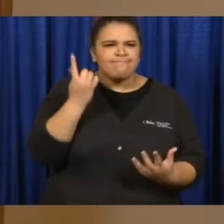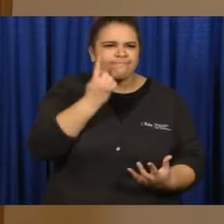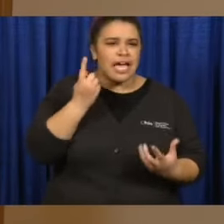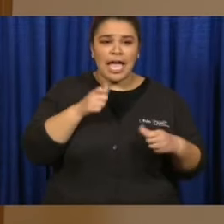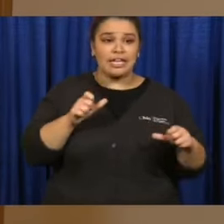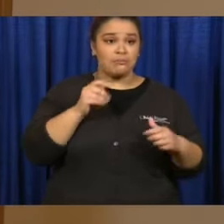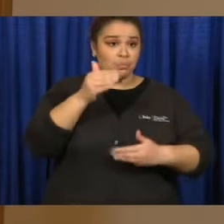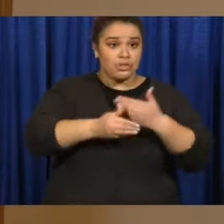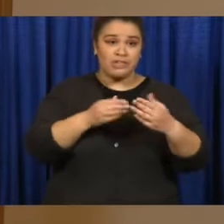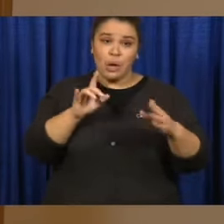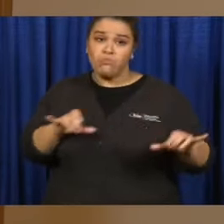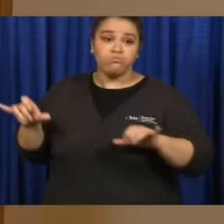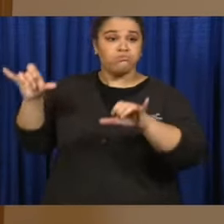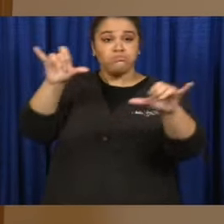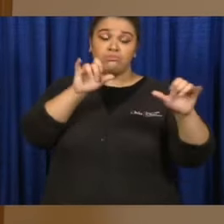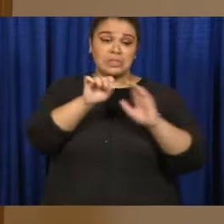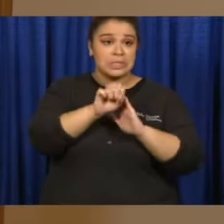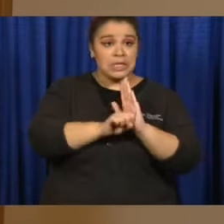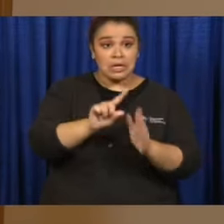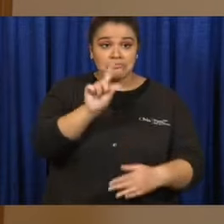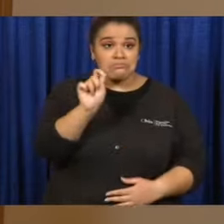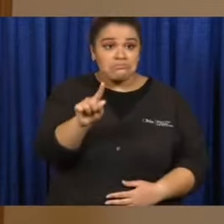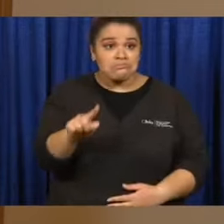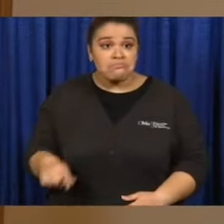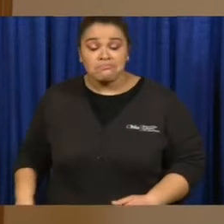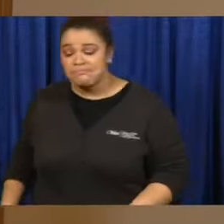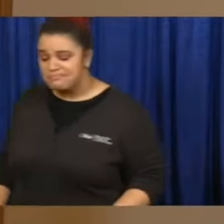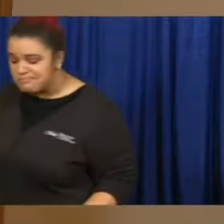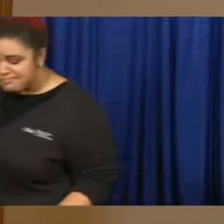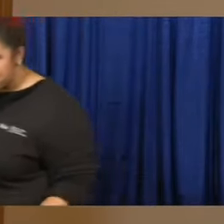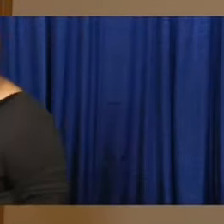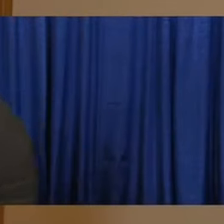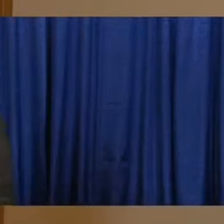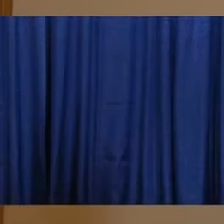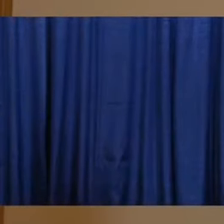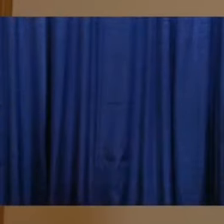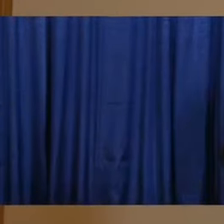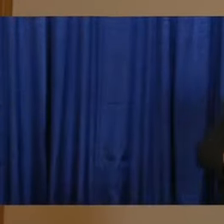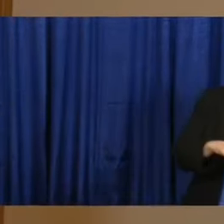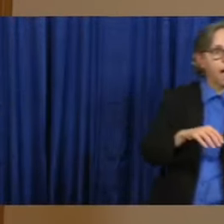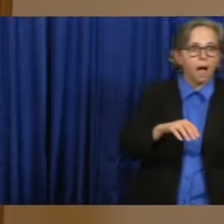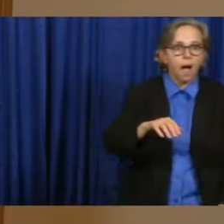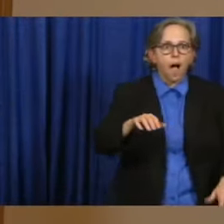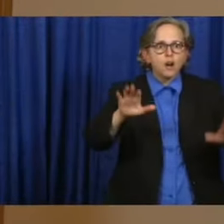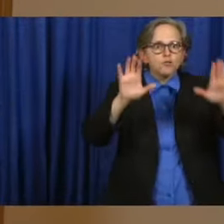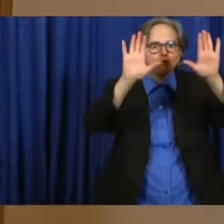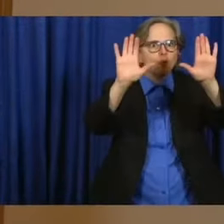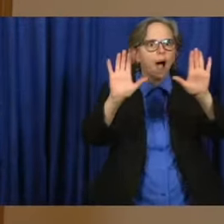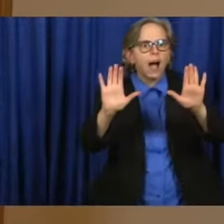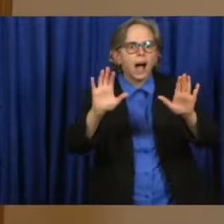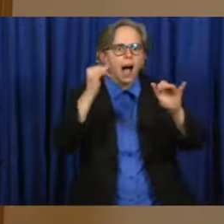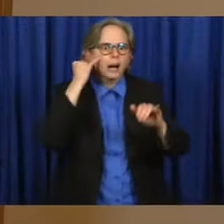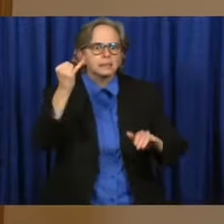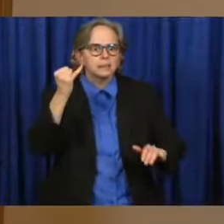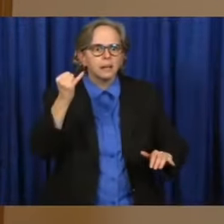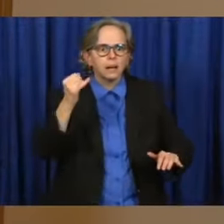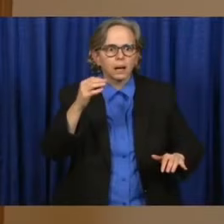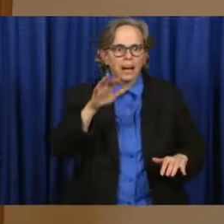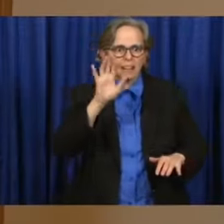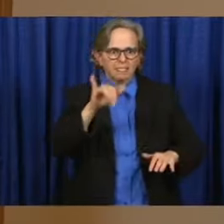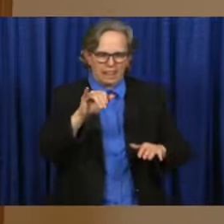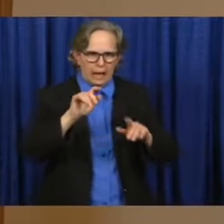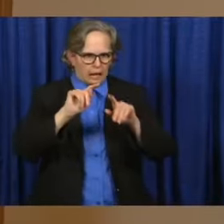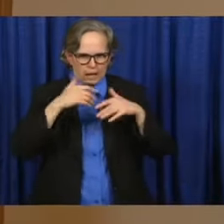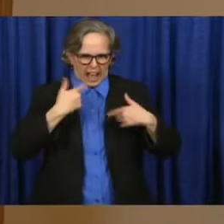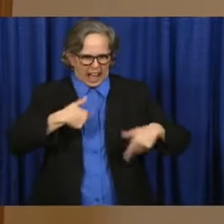things? That is an excellent idea. It's something our team, we give out a lot of guidance along these lines,